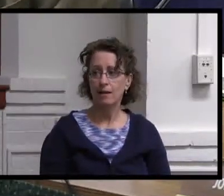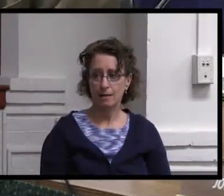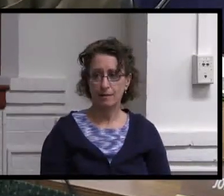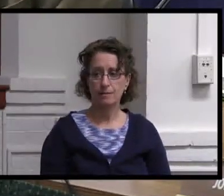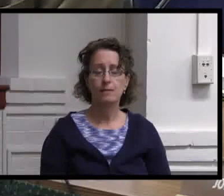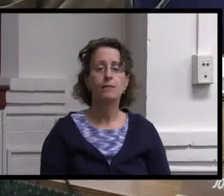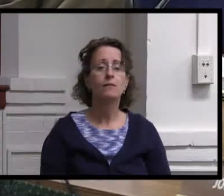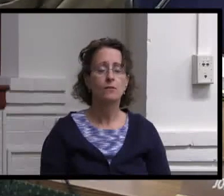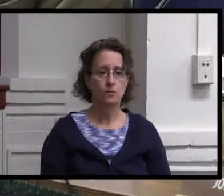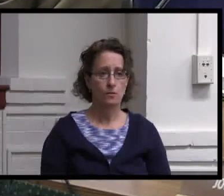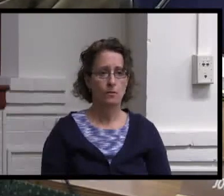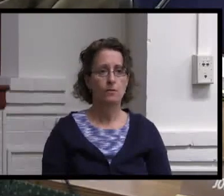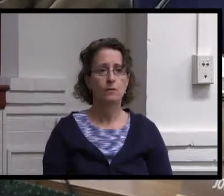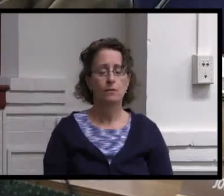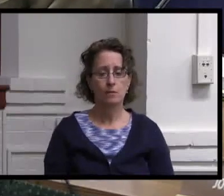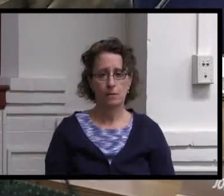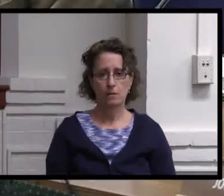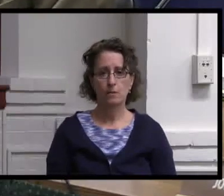asking for